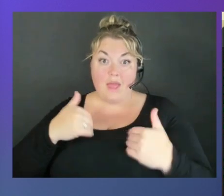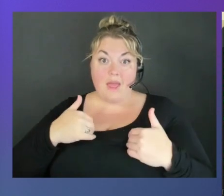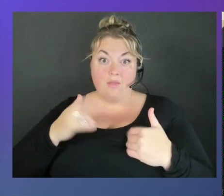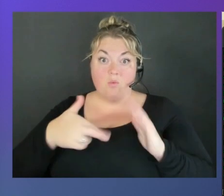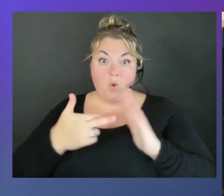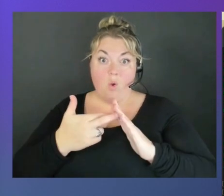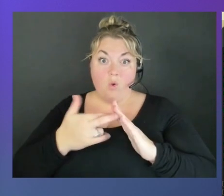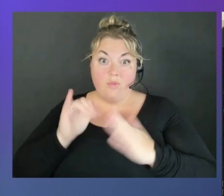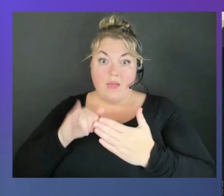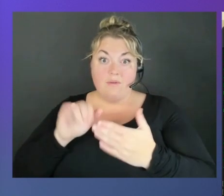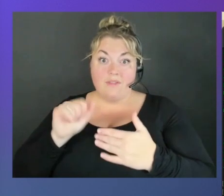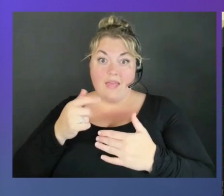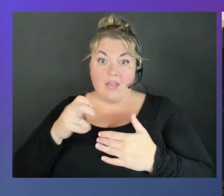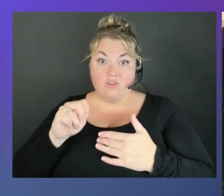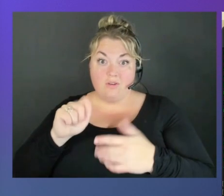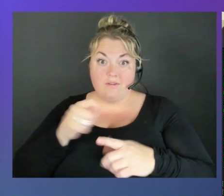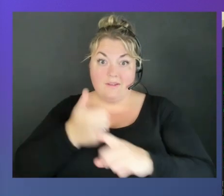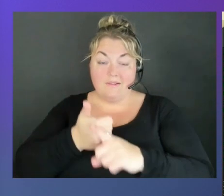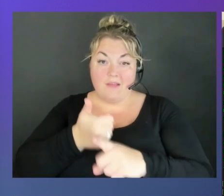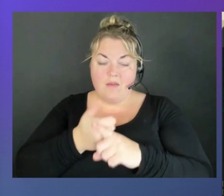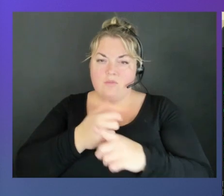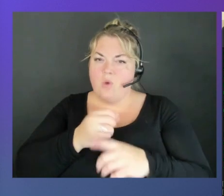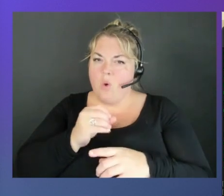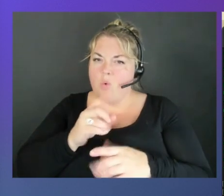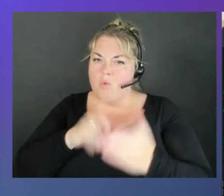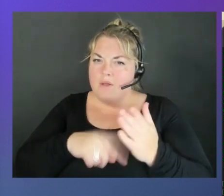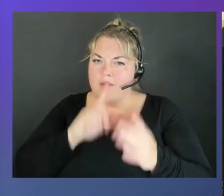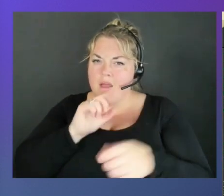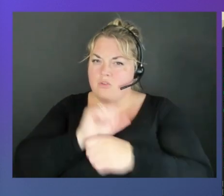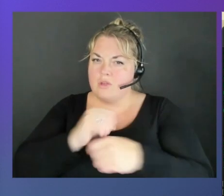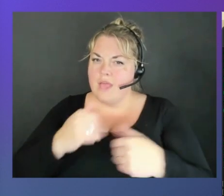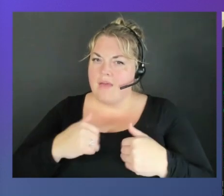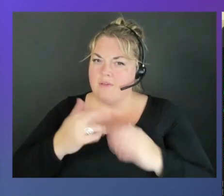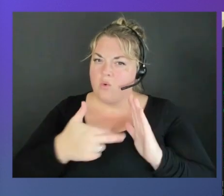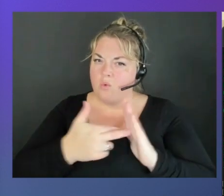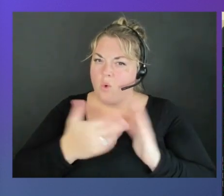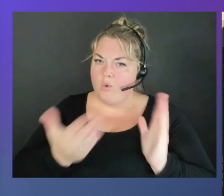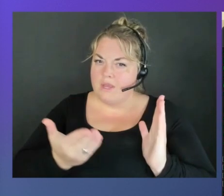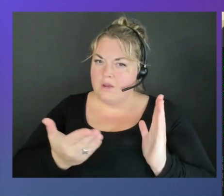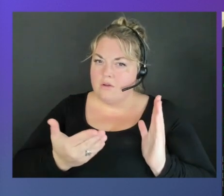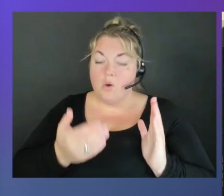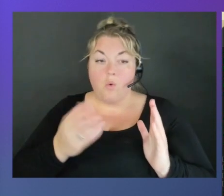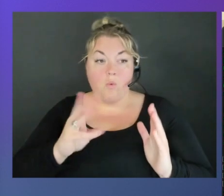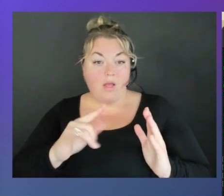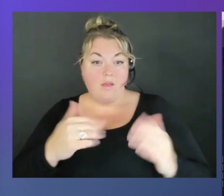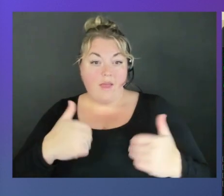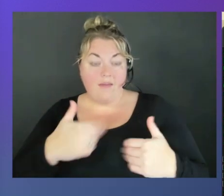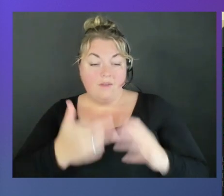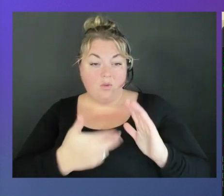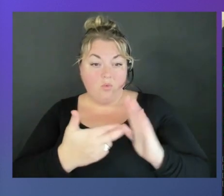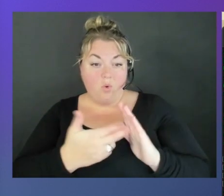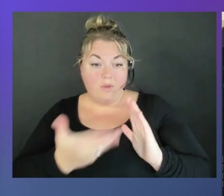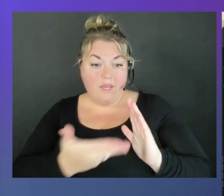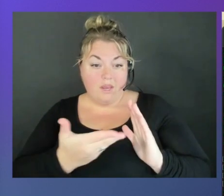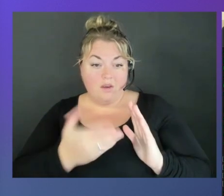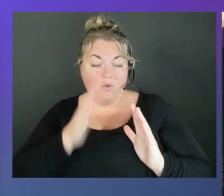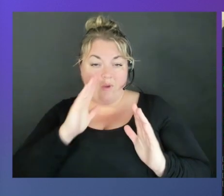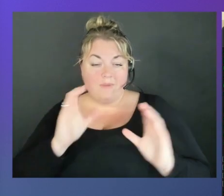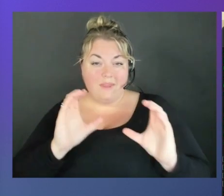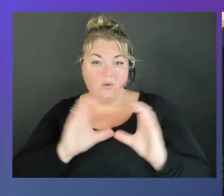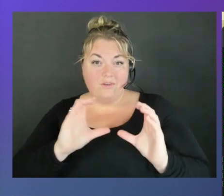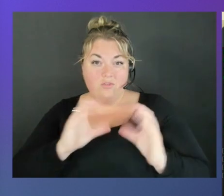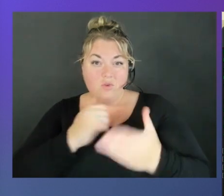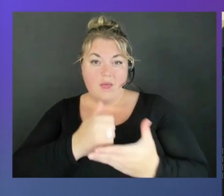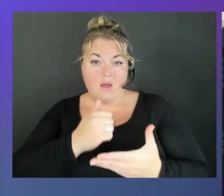was the agent itself. So what is actually having the role here? So what's having the role is going to be this credential